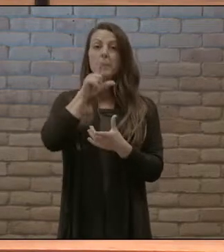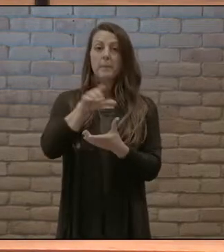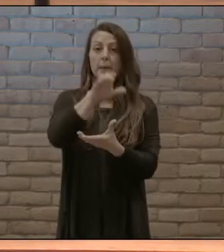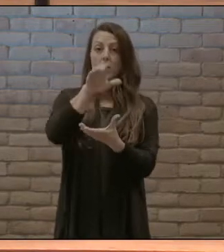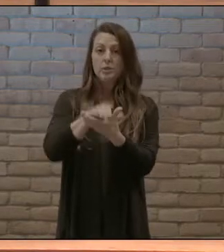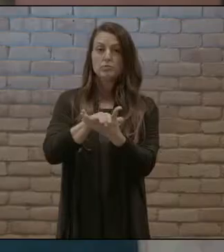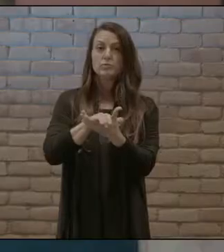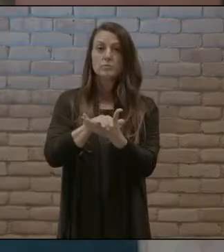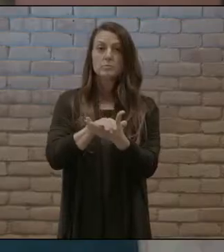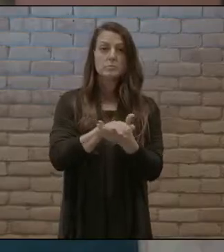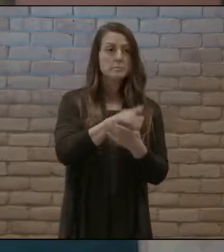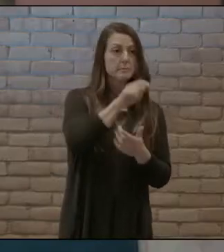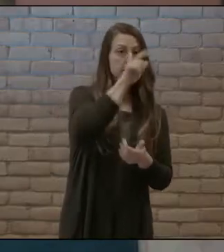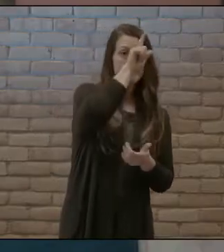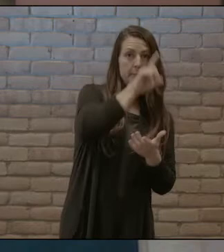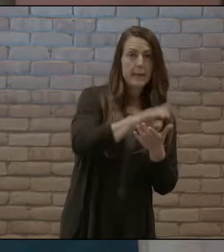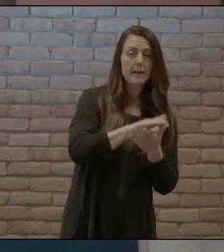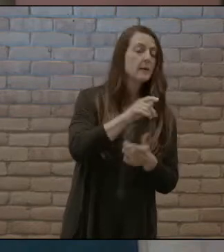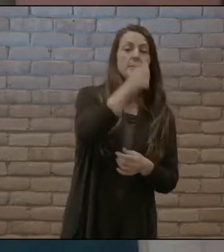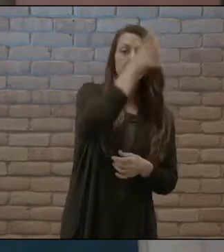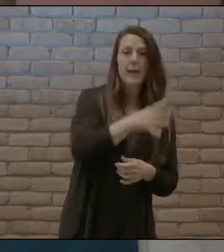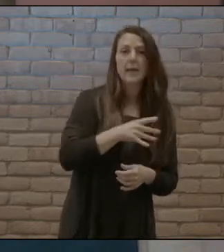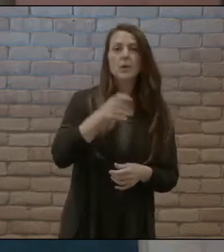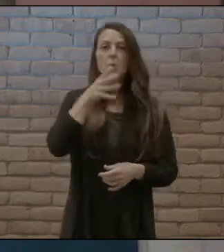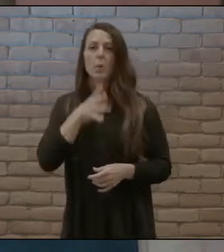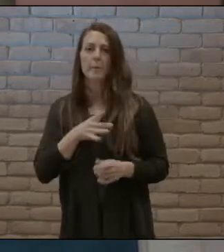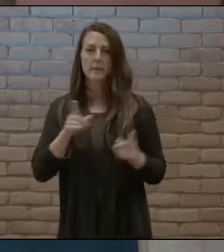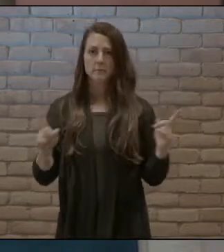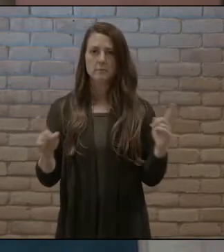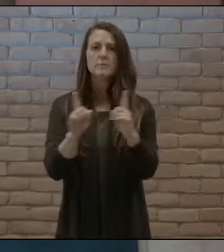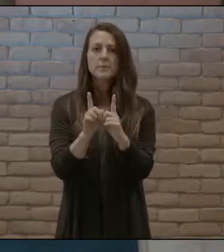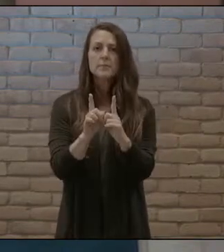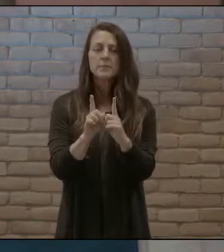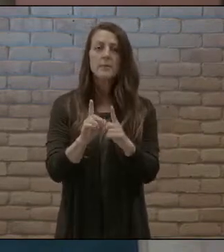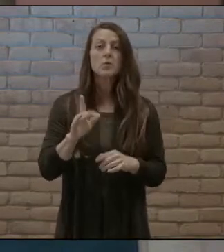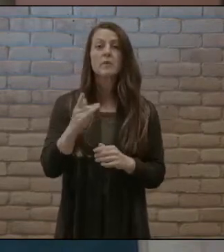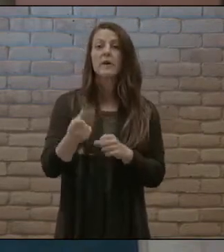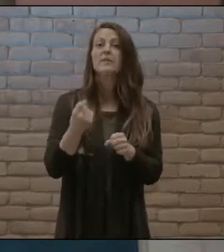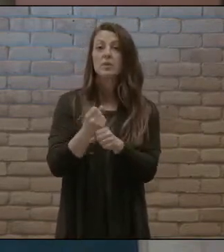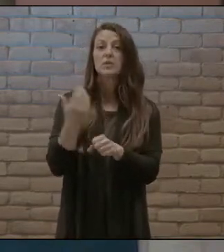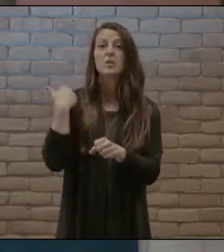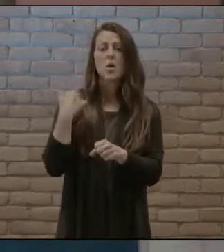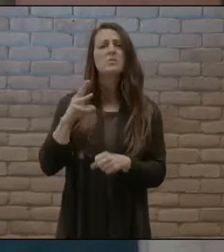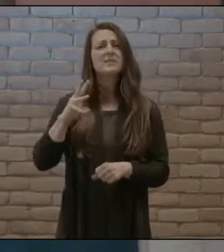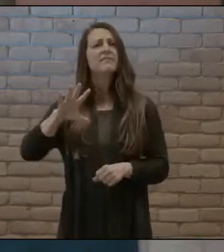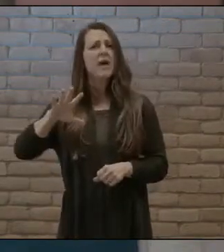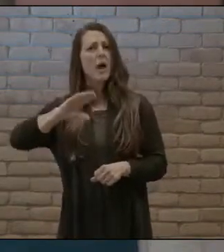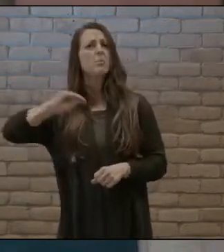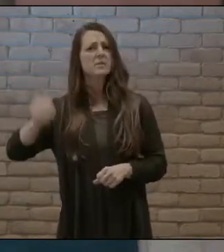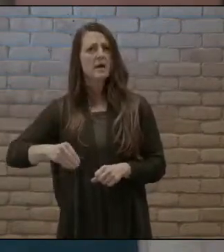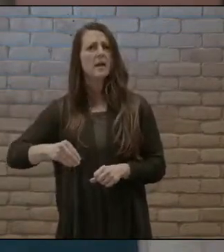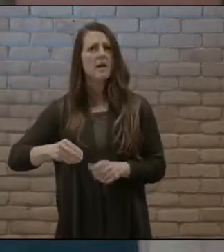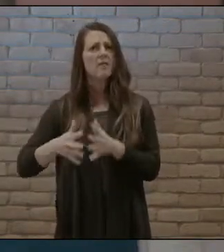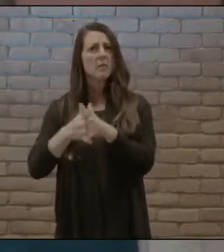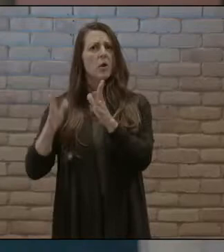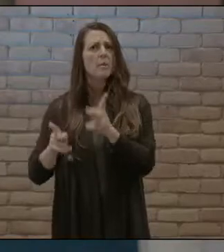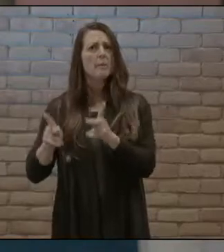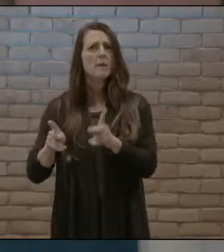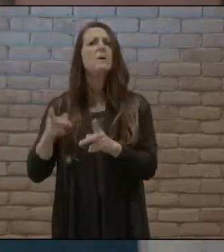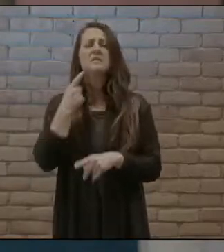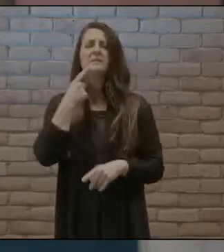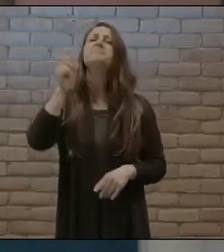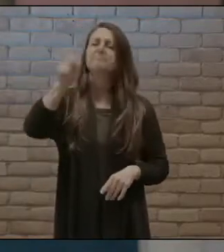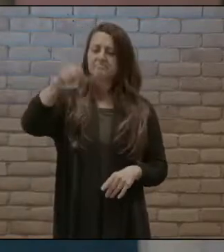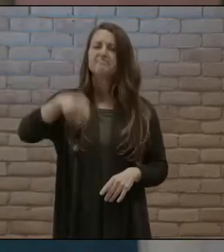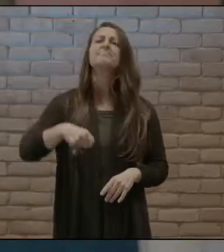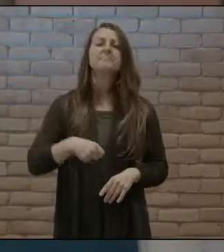and a woman. 25 years ago, more than 65% of Americans said, yeah, that's right, that's how it should be. Marriage is